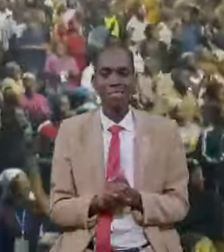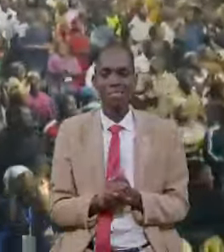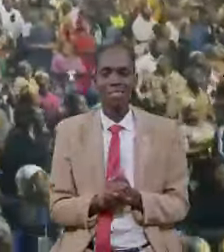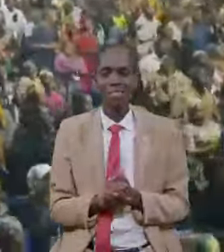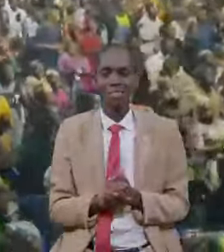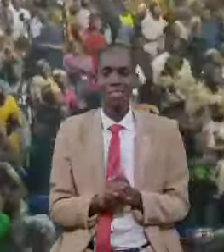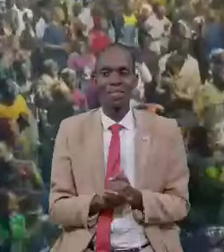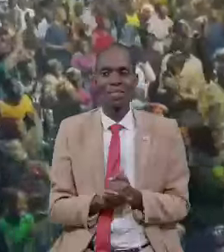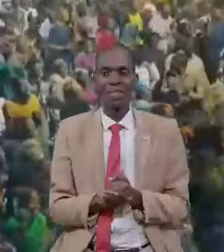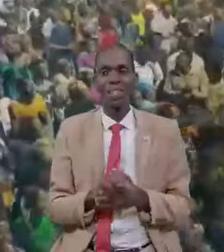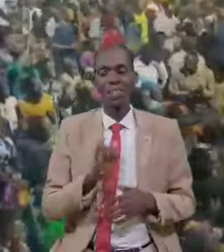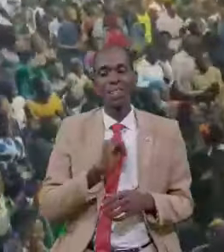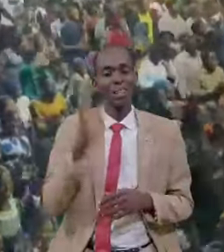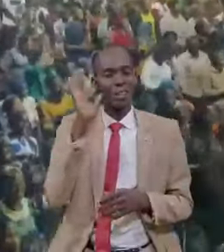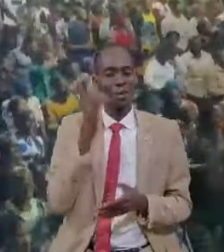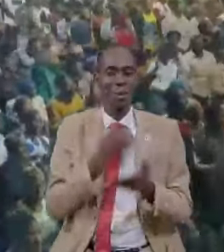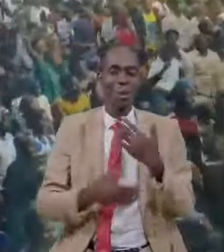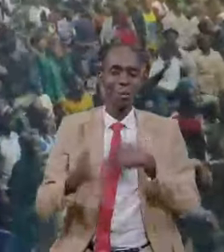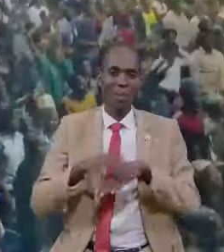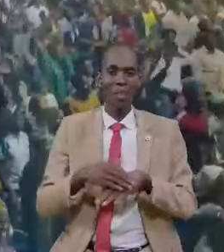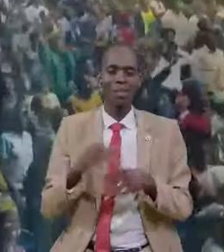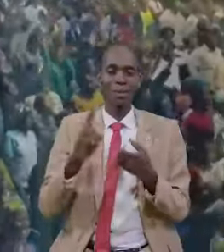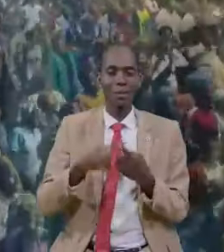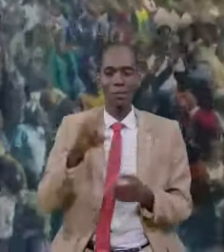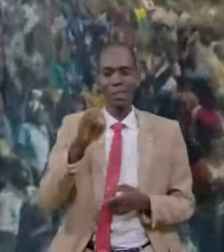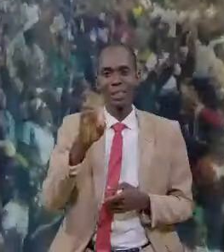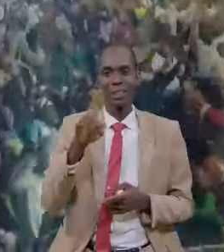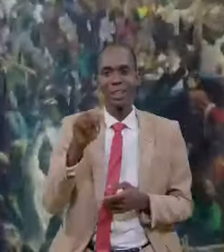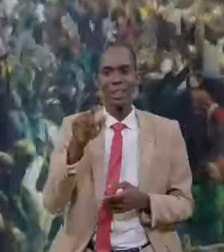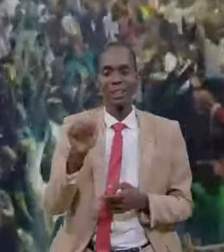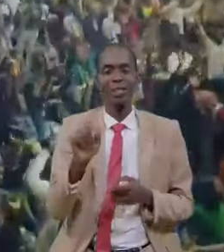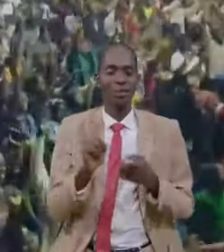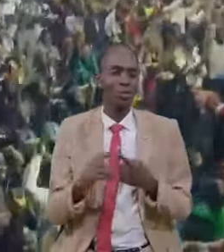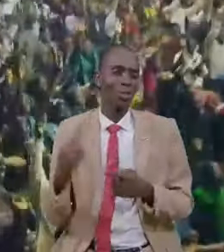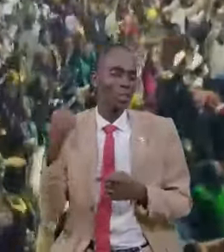I'll come back to Delta State to hear your amen.